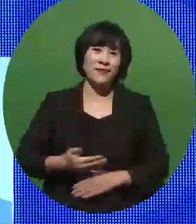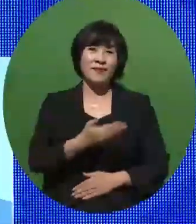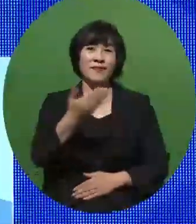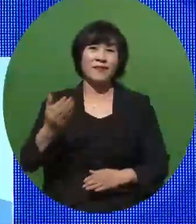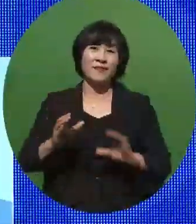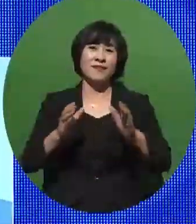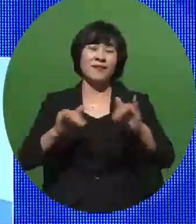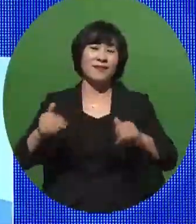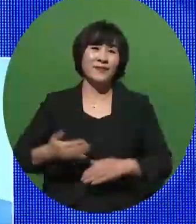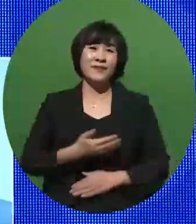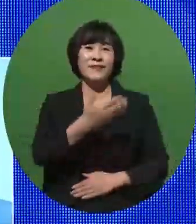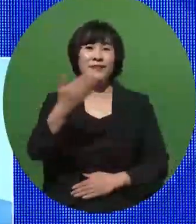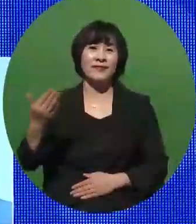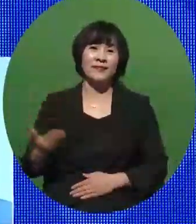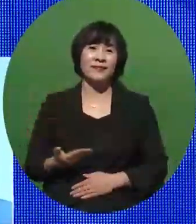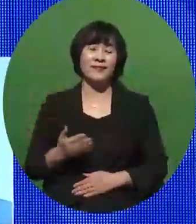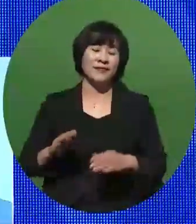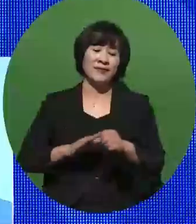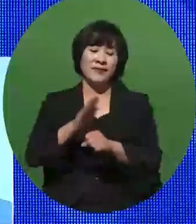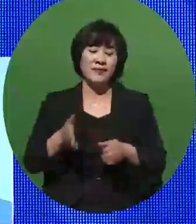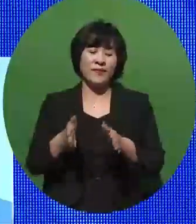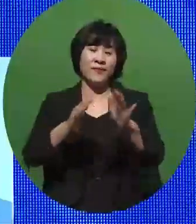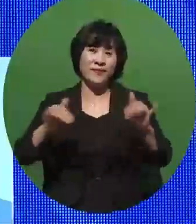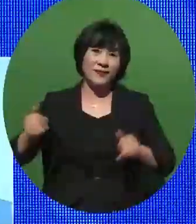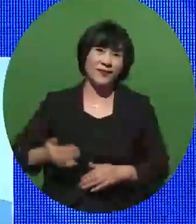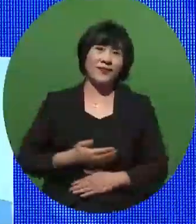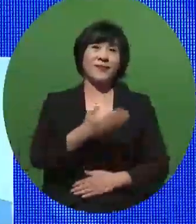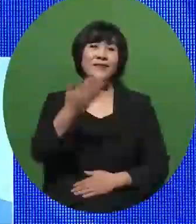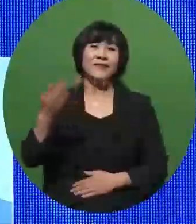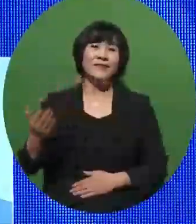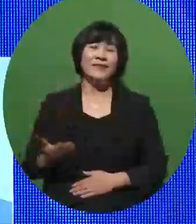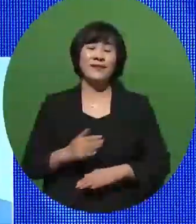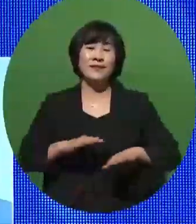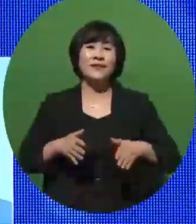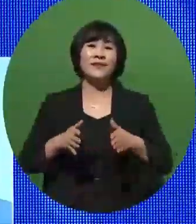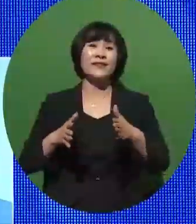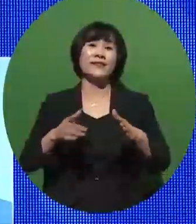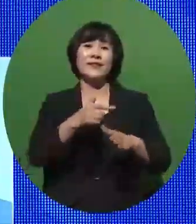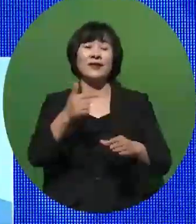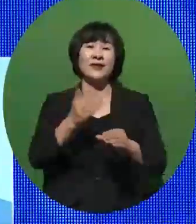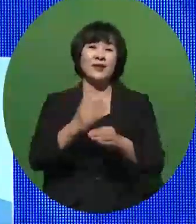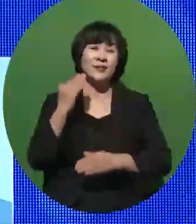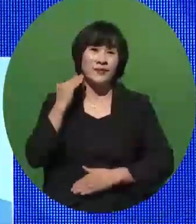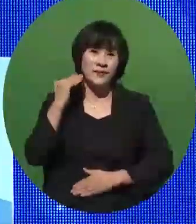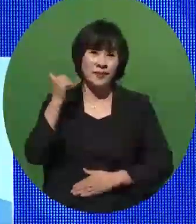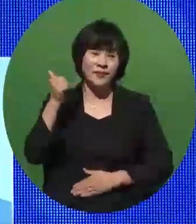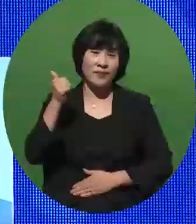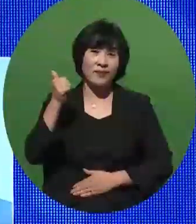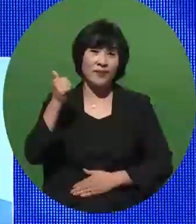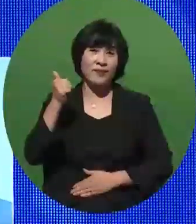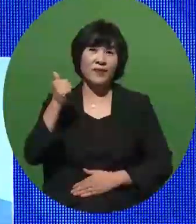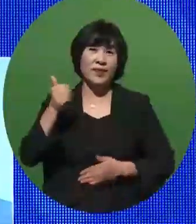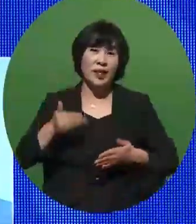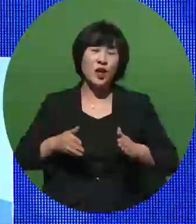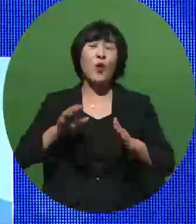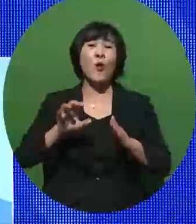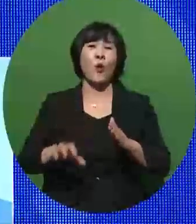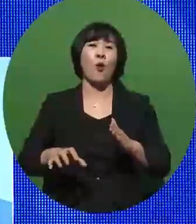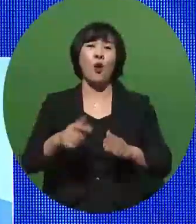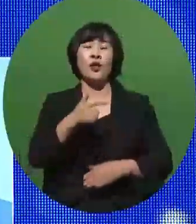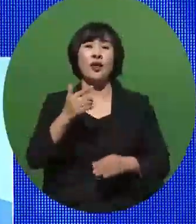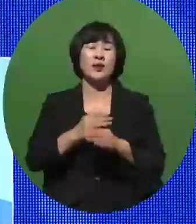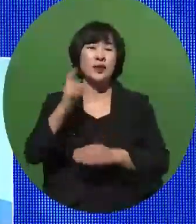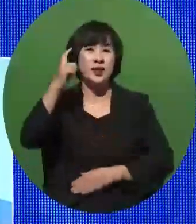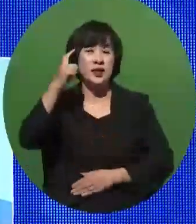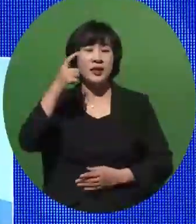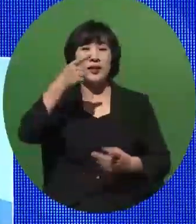in a broad worldview that goes beyond regions and countries. Respected citizens and my fellow